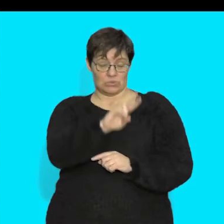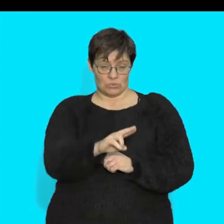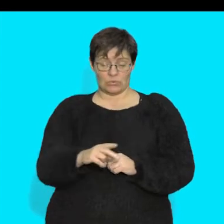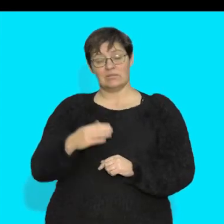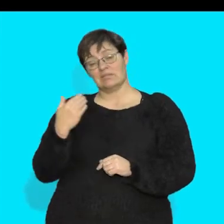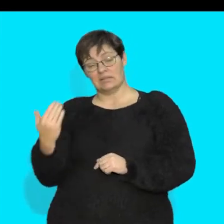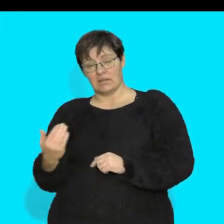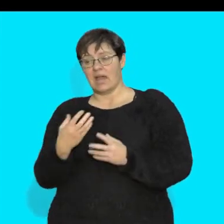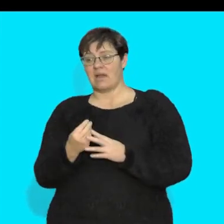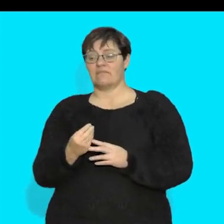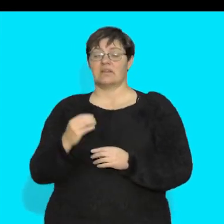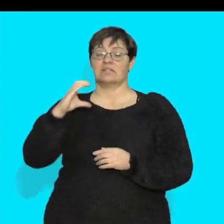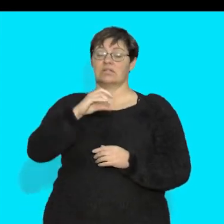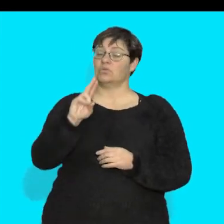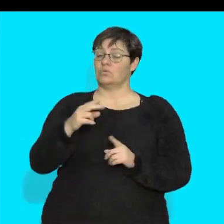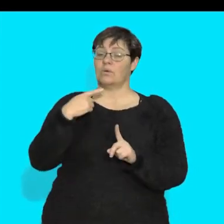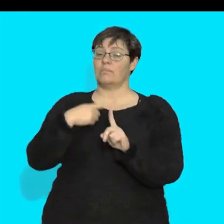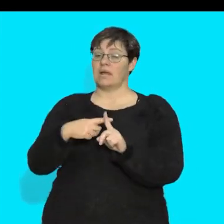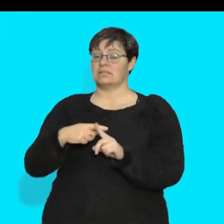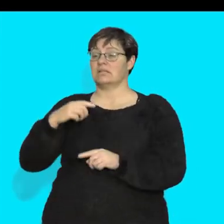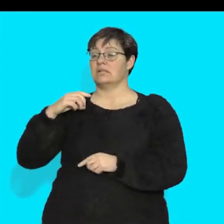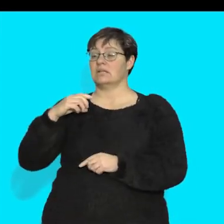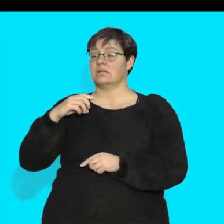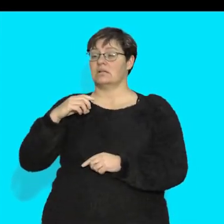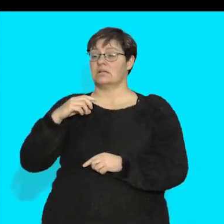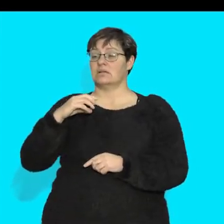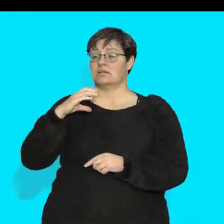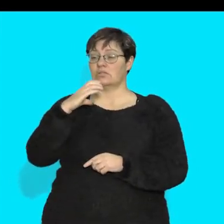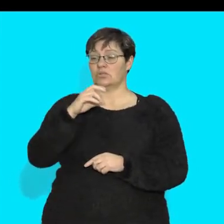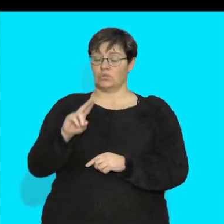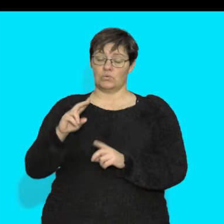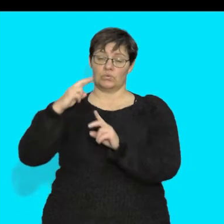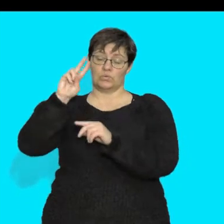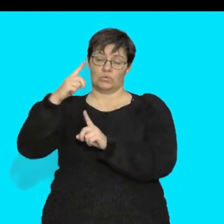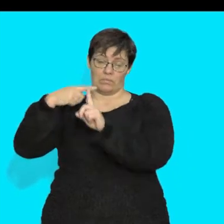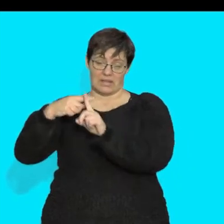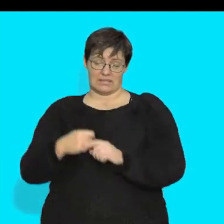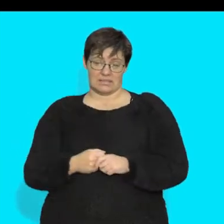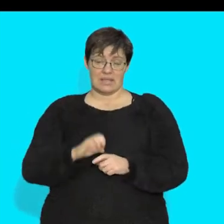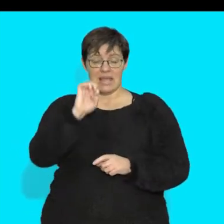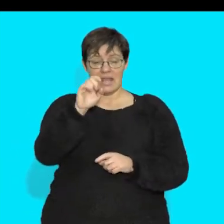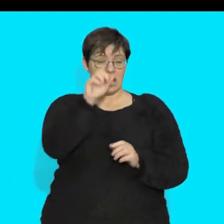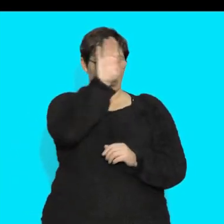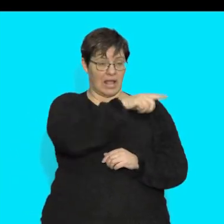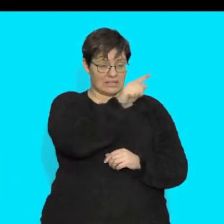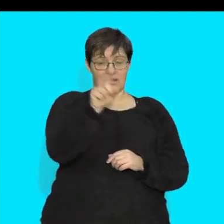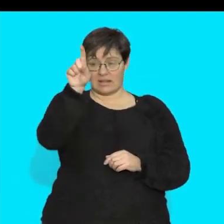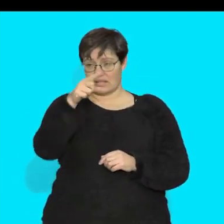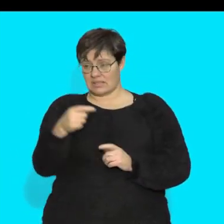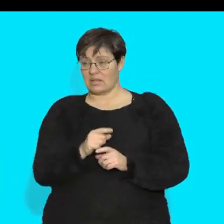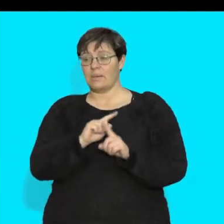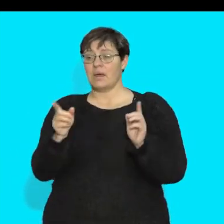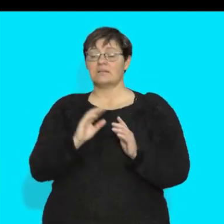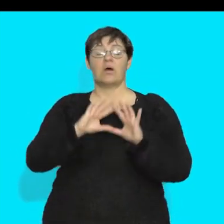copper, and on this side we've got copper plus copper 2 plus. The electrons will cancel out,